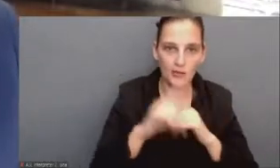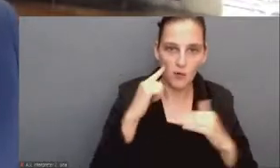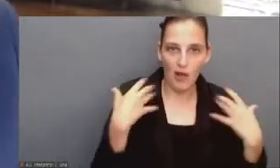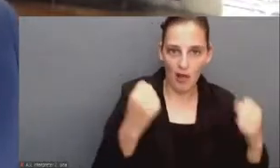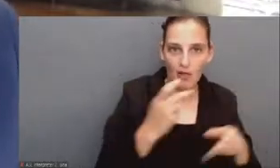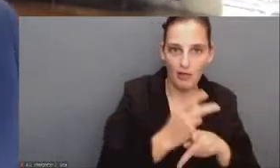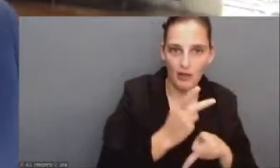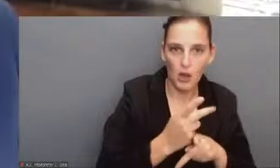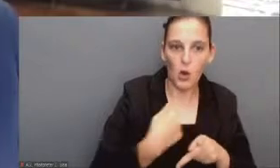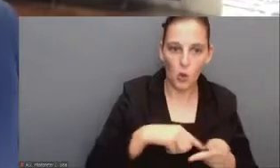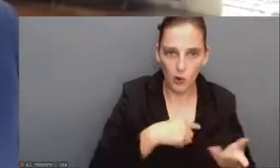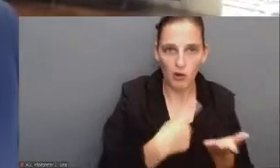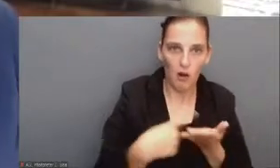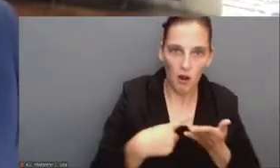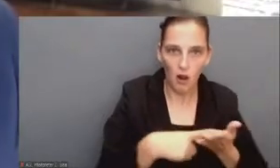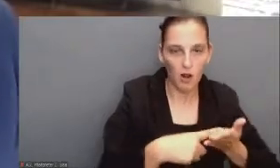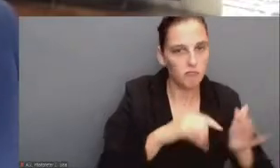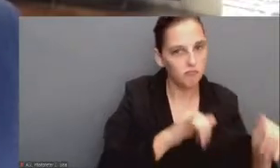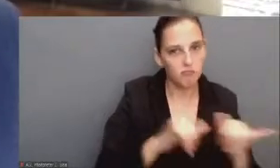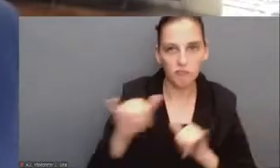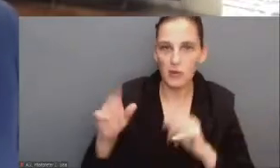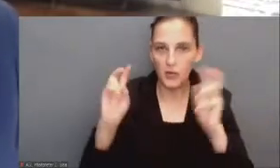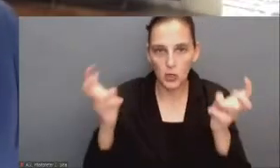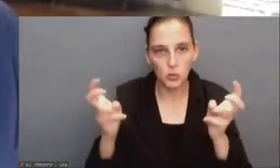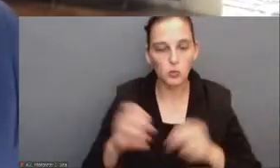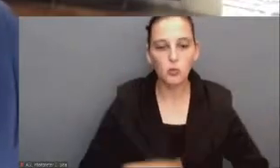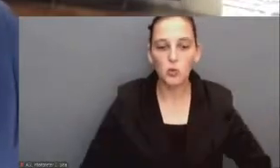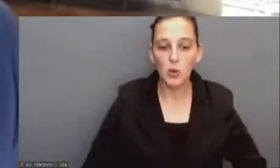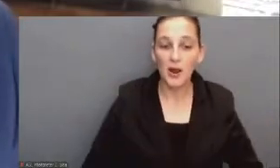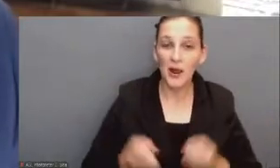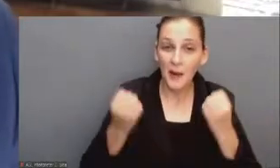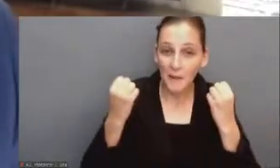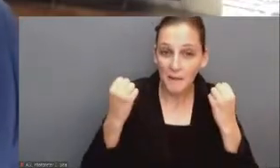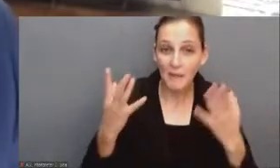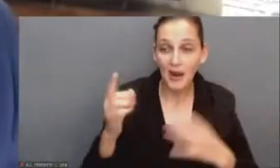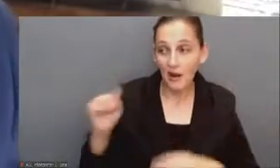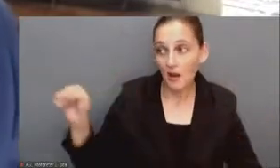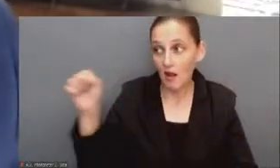that many hospitals, many physicians serve patients